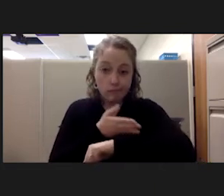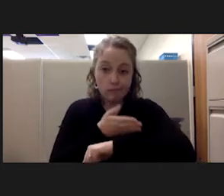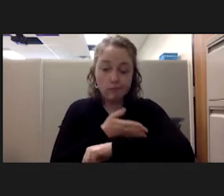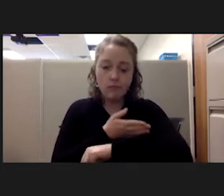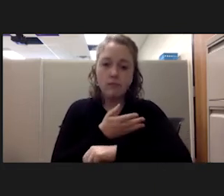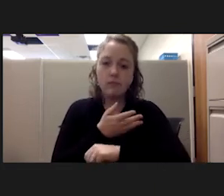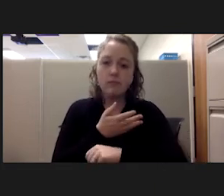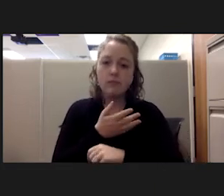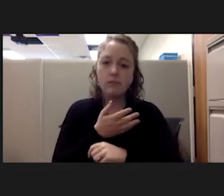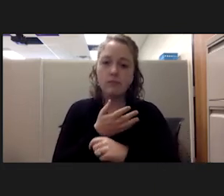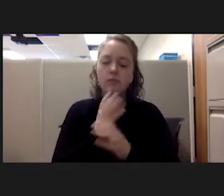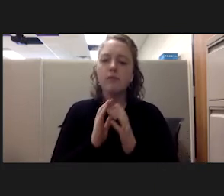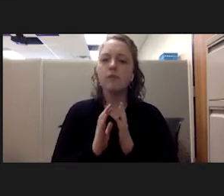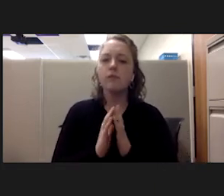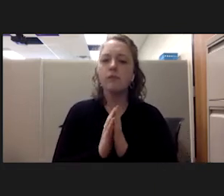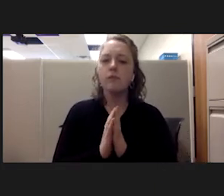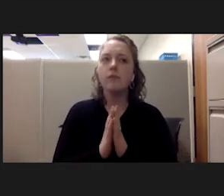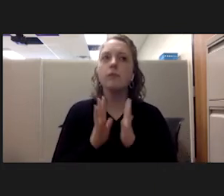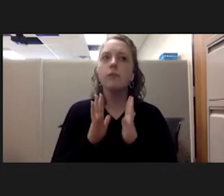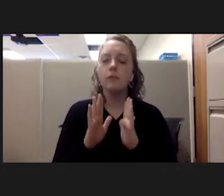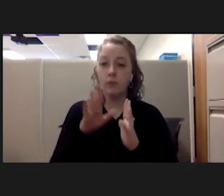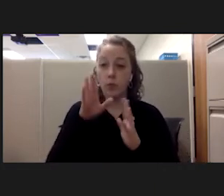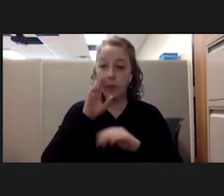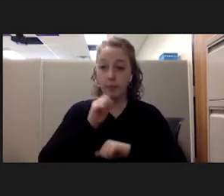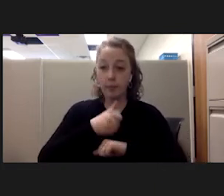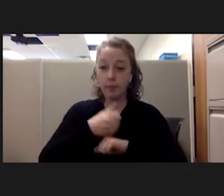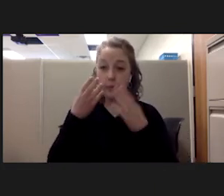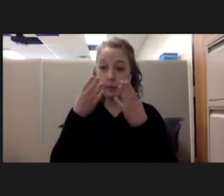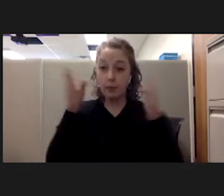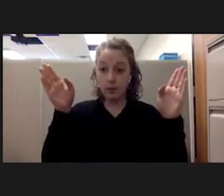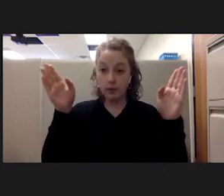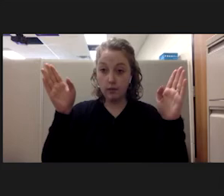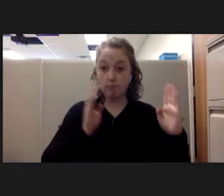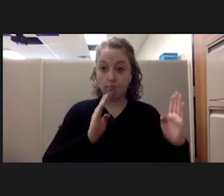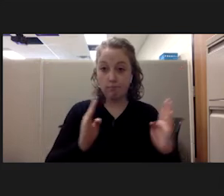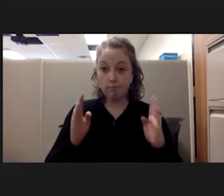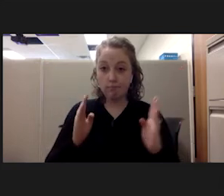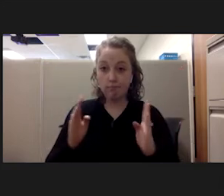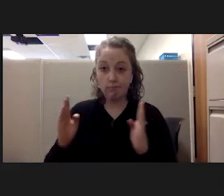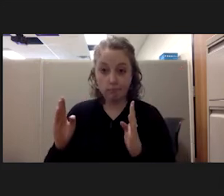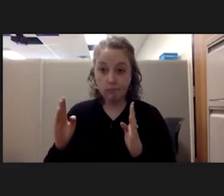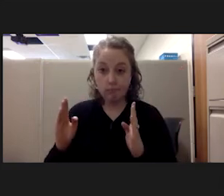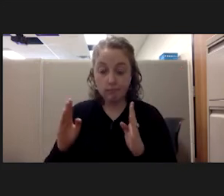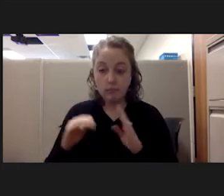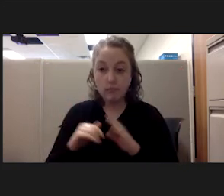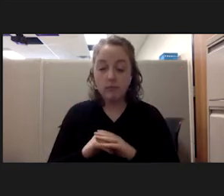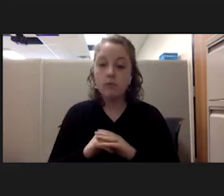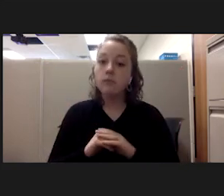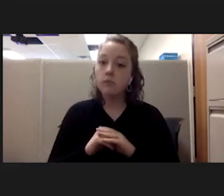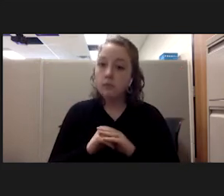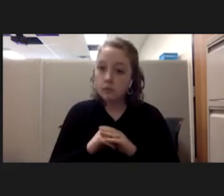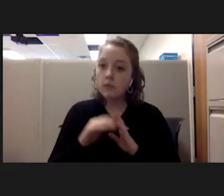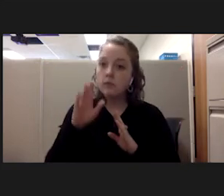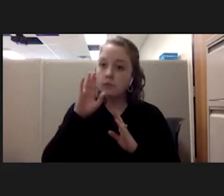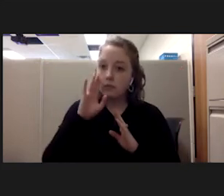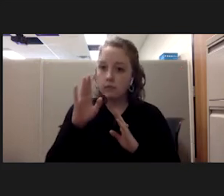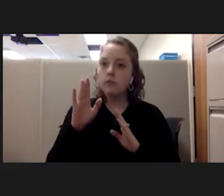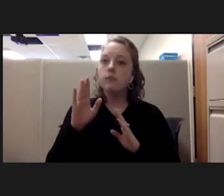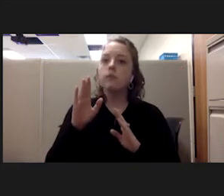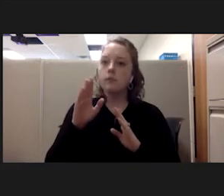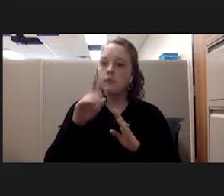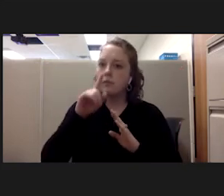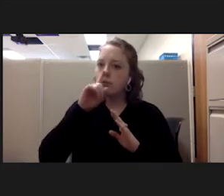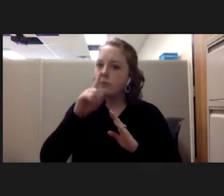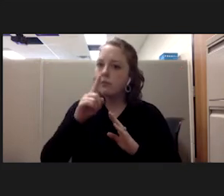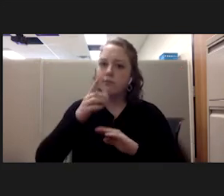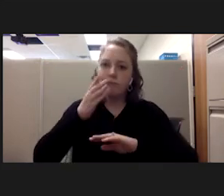you're using a master plan that would accomplish some major renovations at the end of